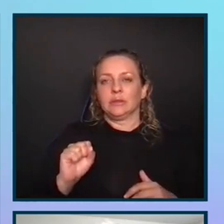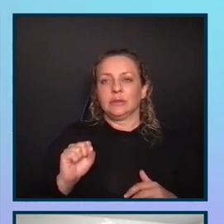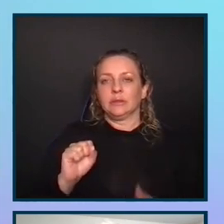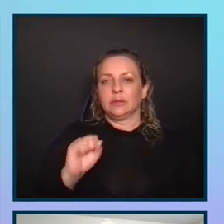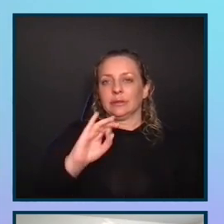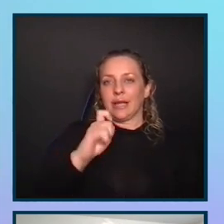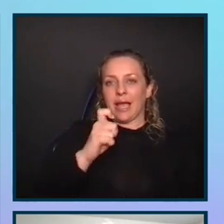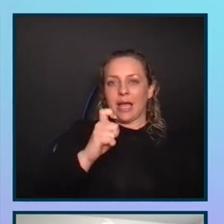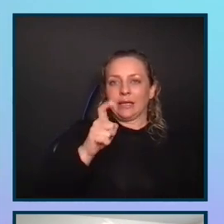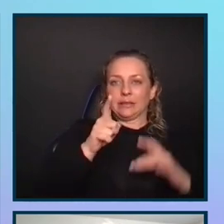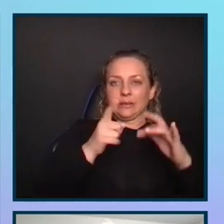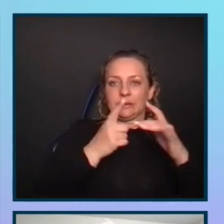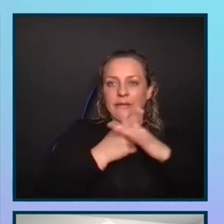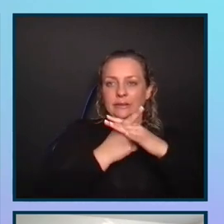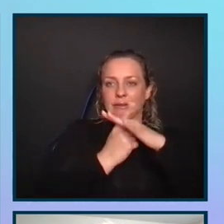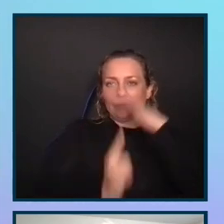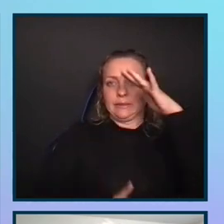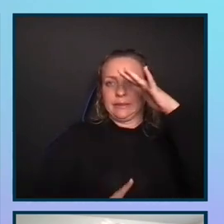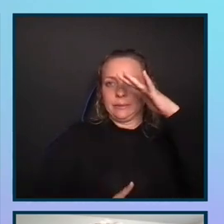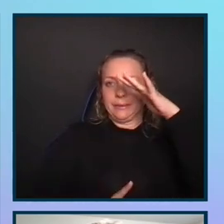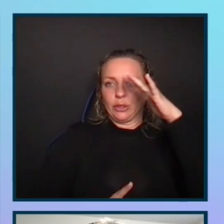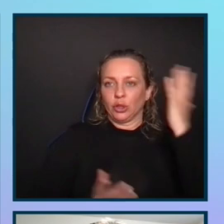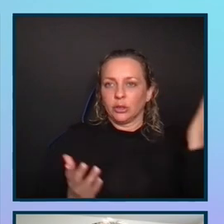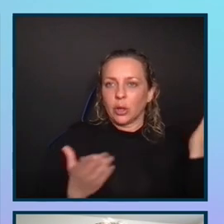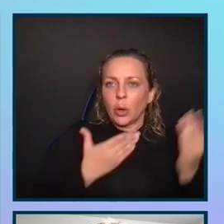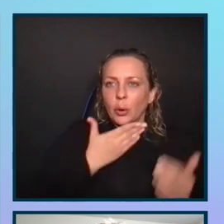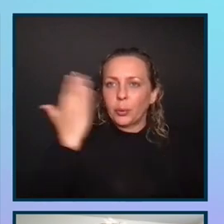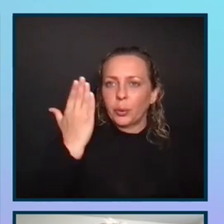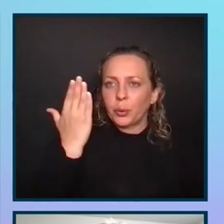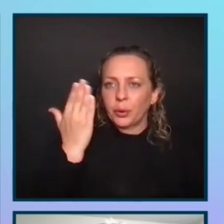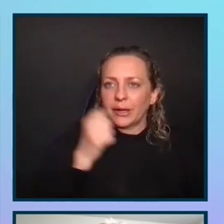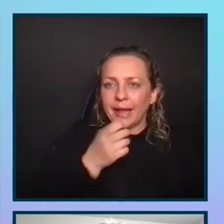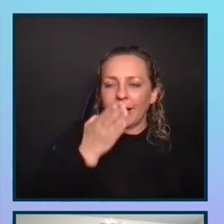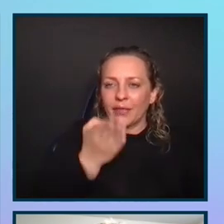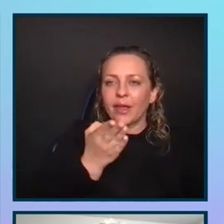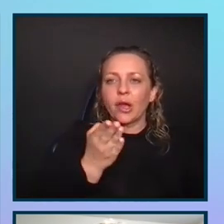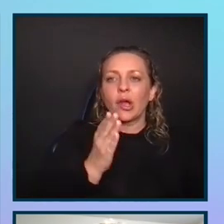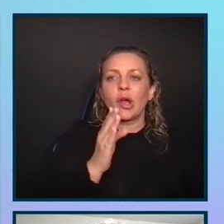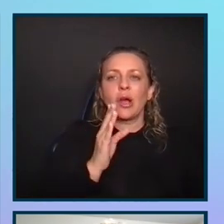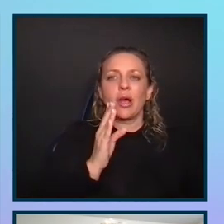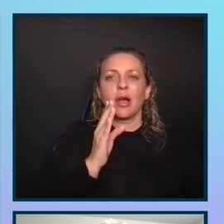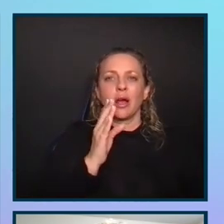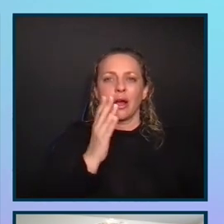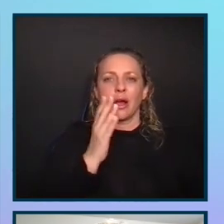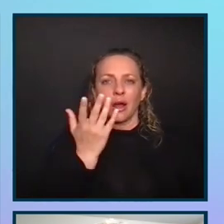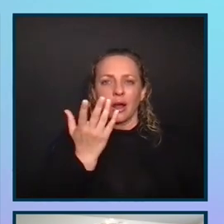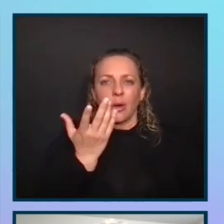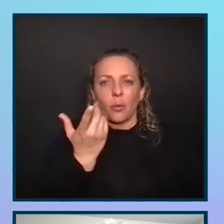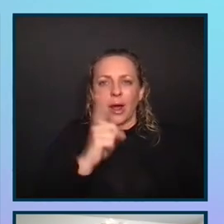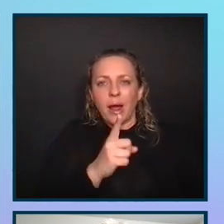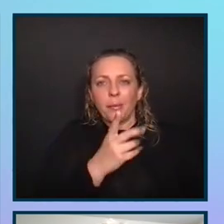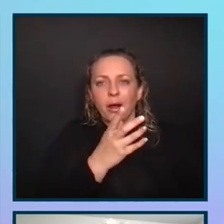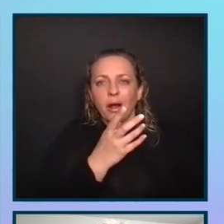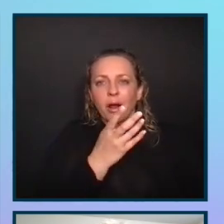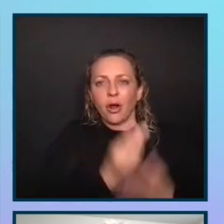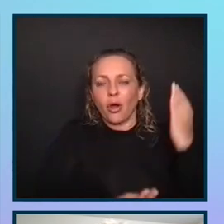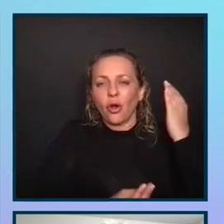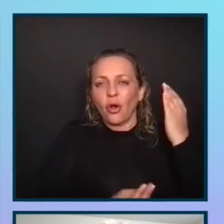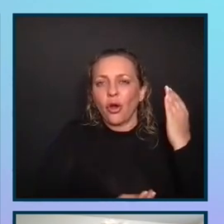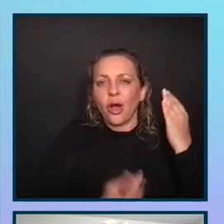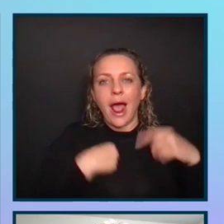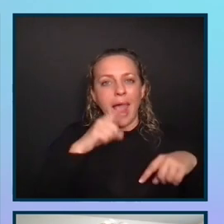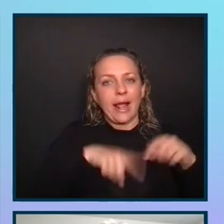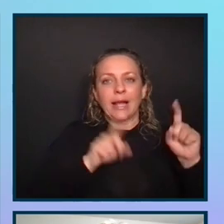has disappeared. Axe Tools is not there. It's gone. So I can't test with